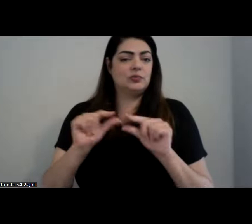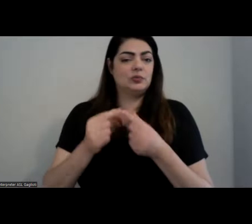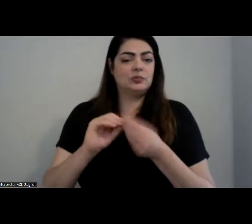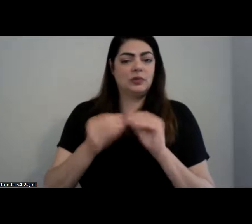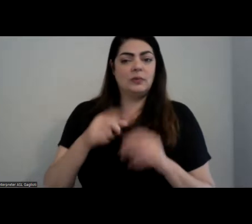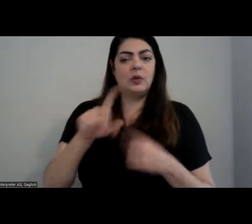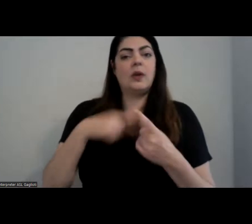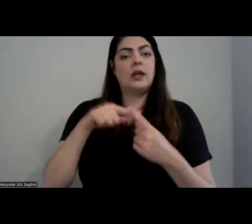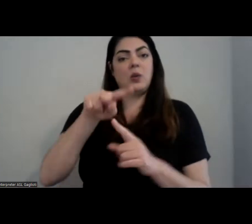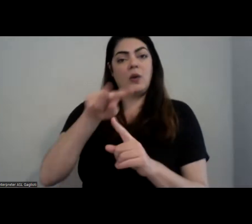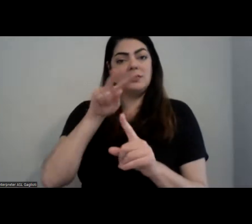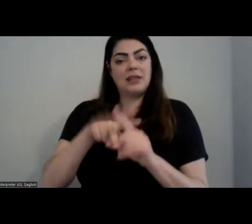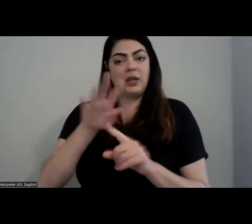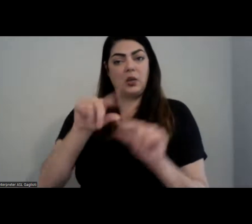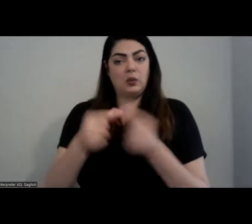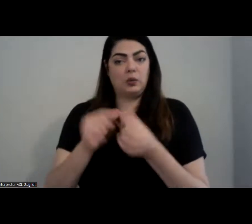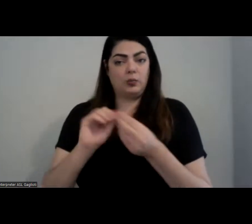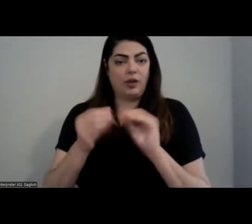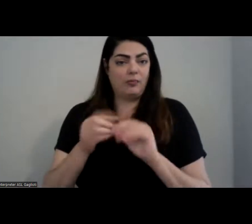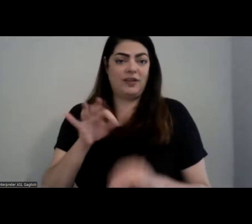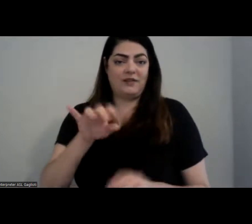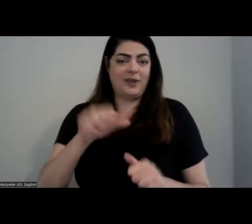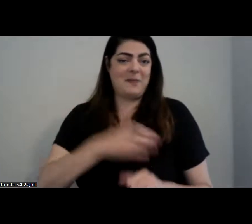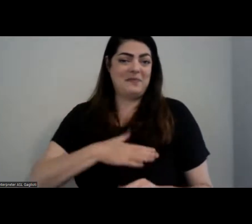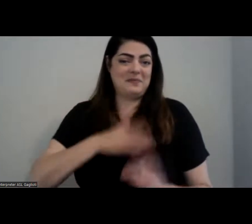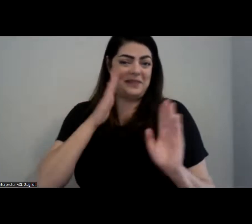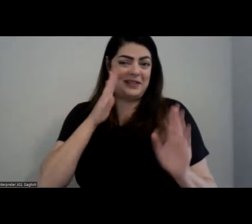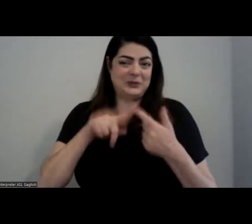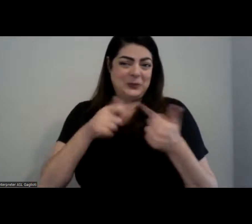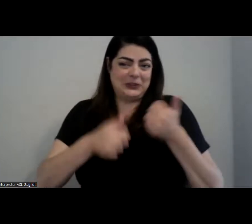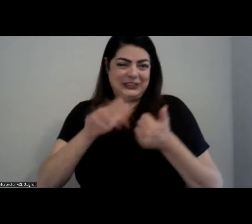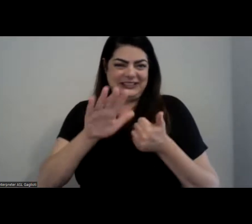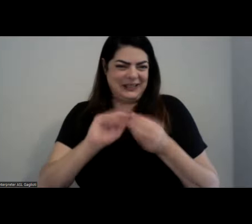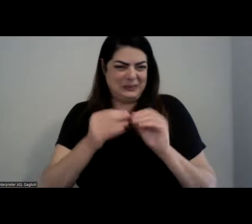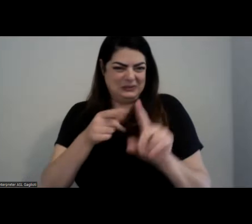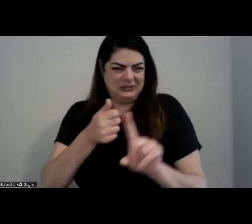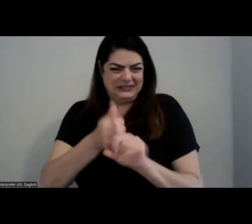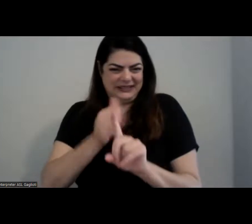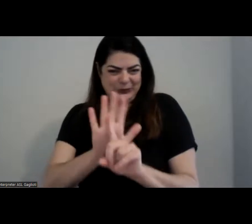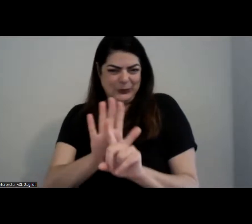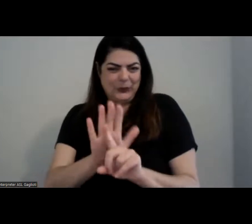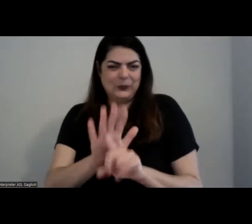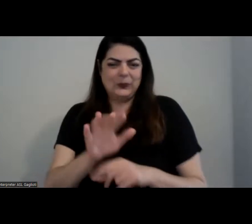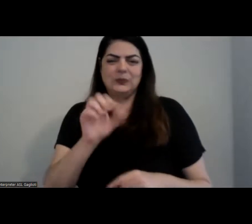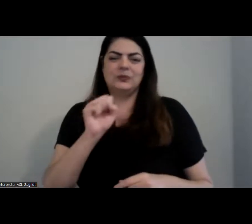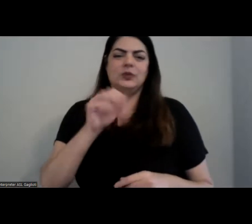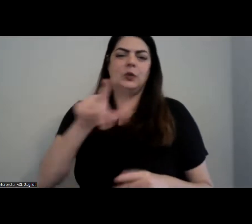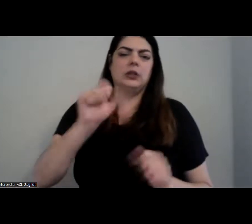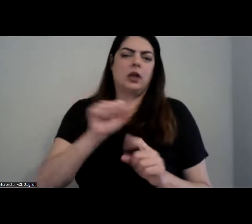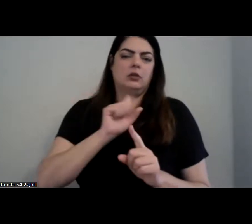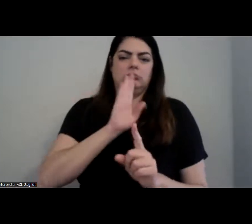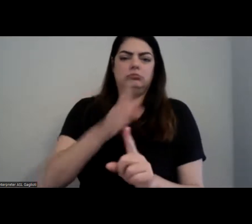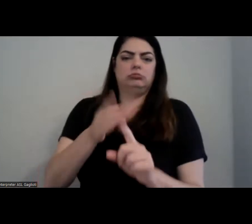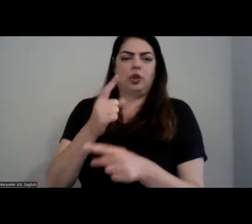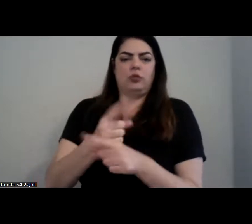assigned to your group number, just if you could please pay attention to which number you are so that you can go to the right page